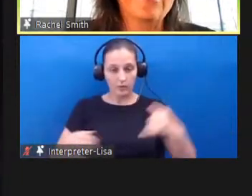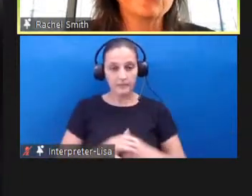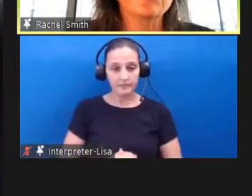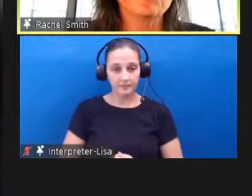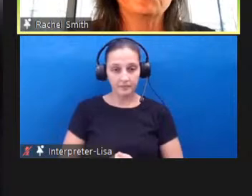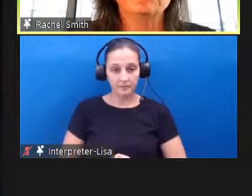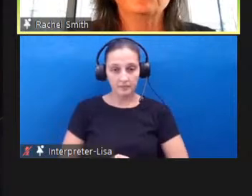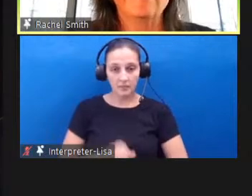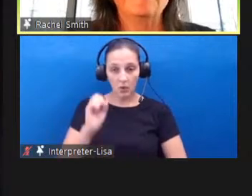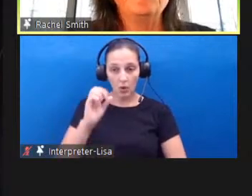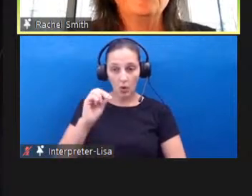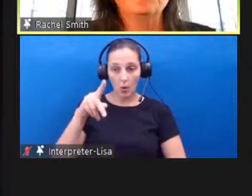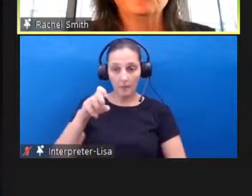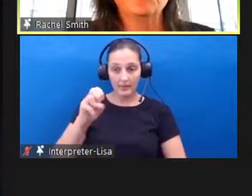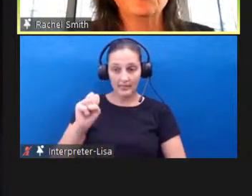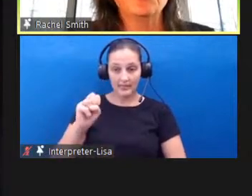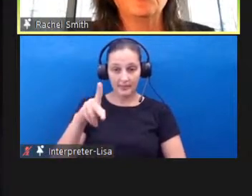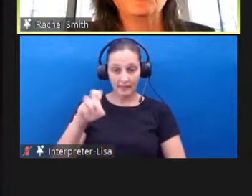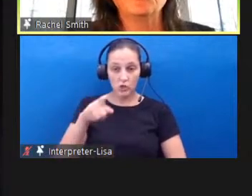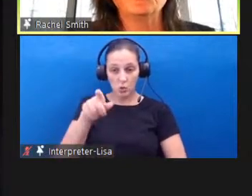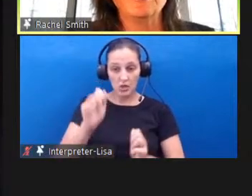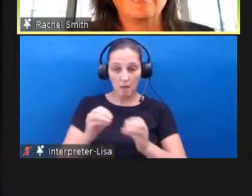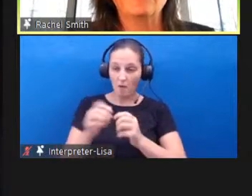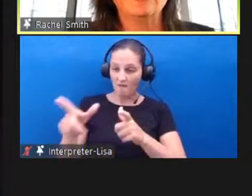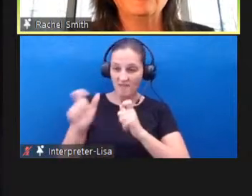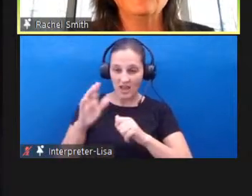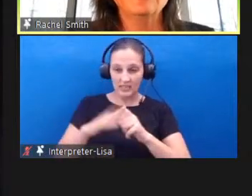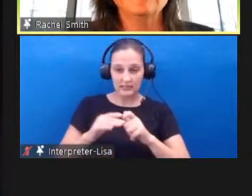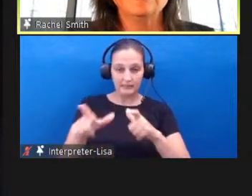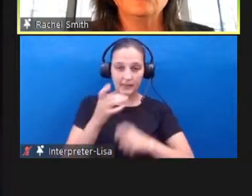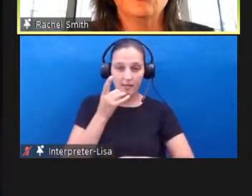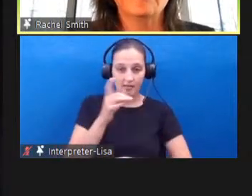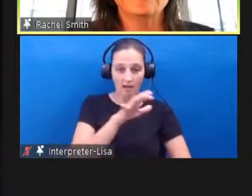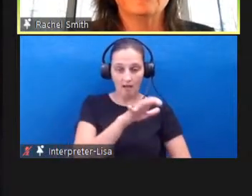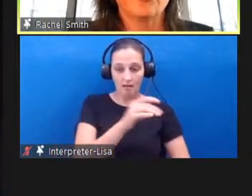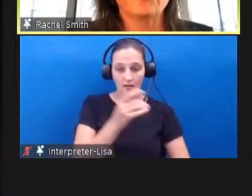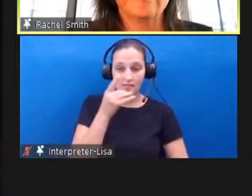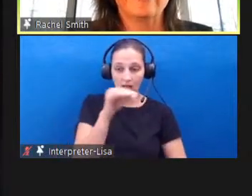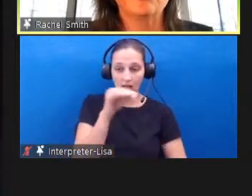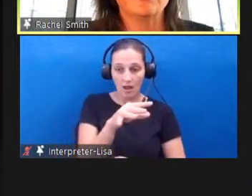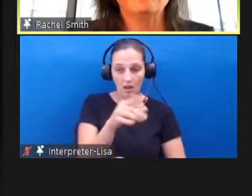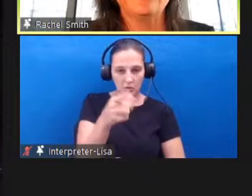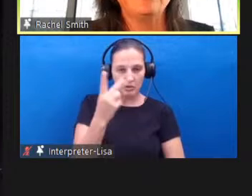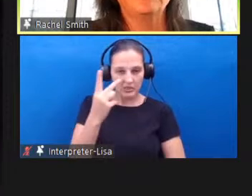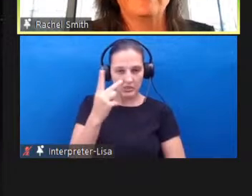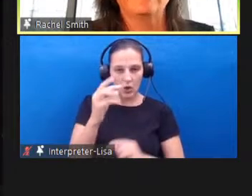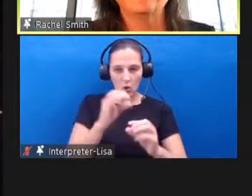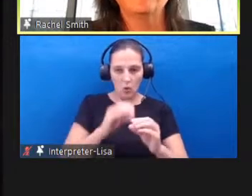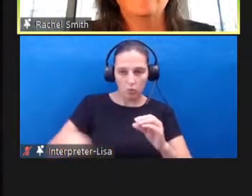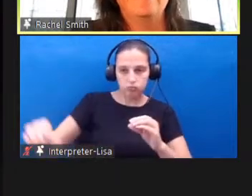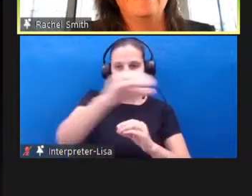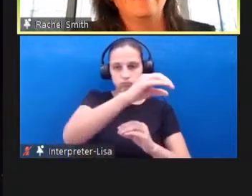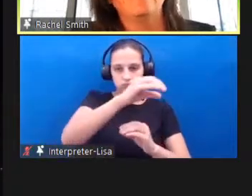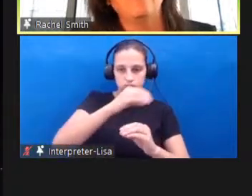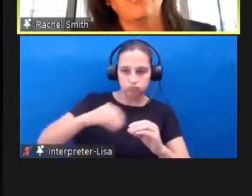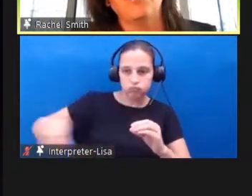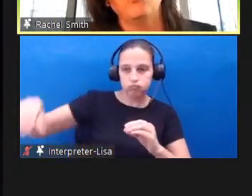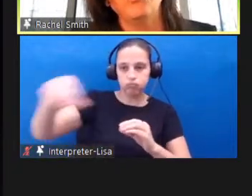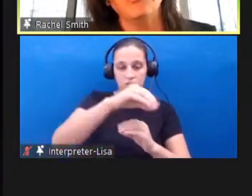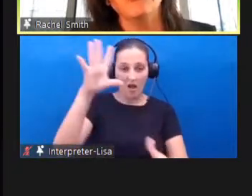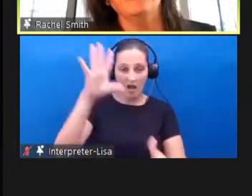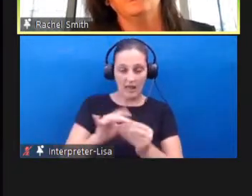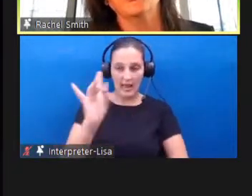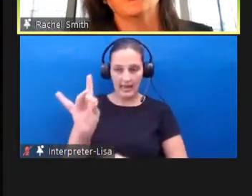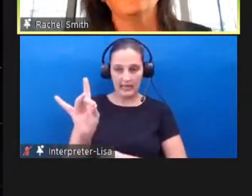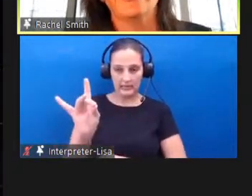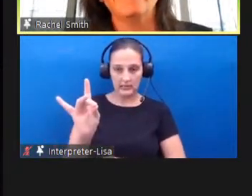you can go faster than the speed of light. So here we go. We're zooming out, and here you can see the orbits of our planets. We have 8 planets. And